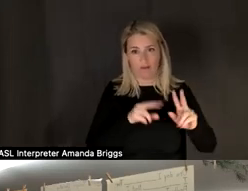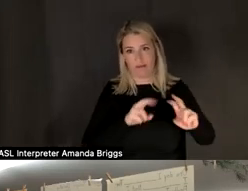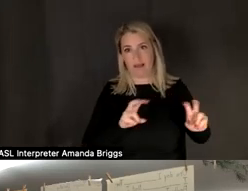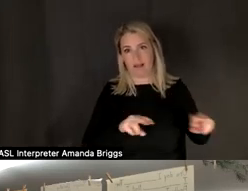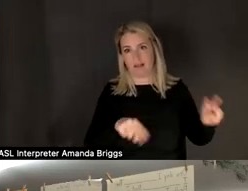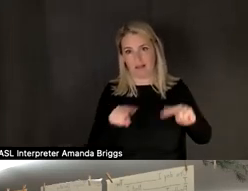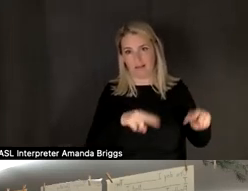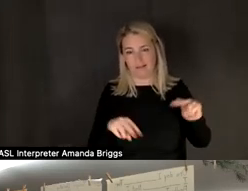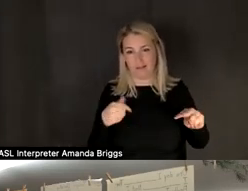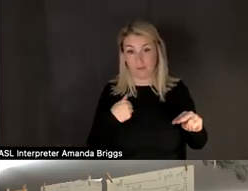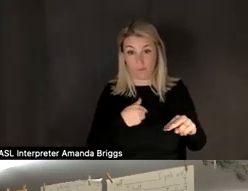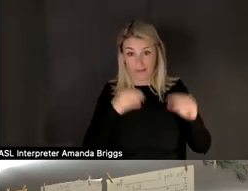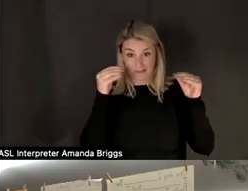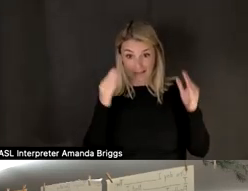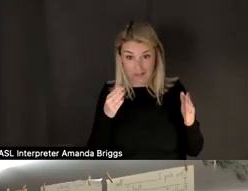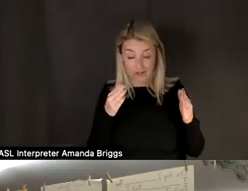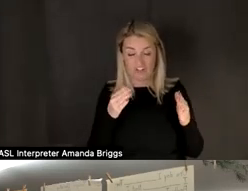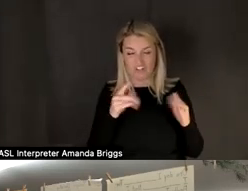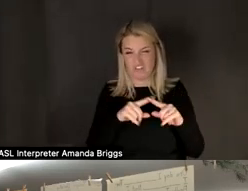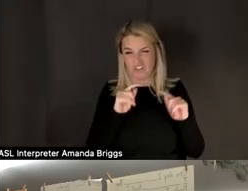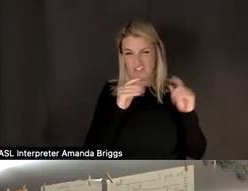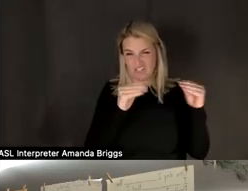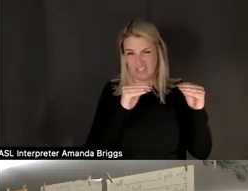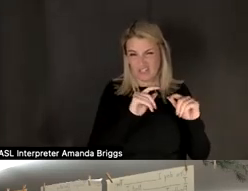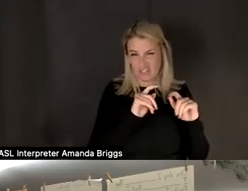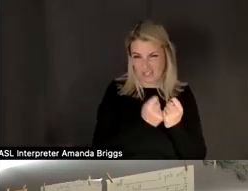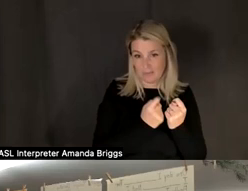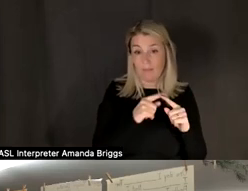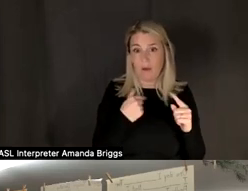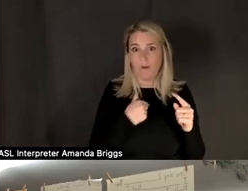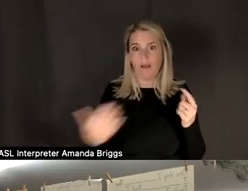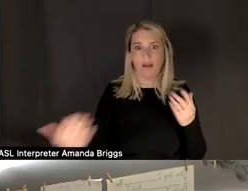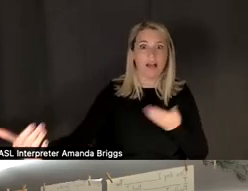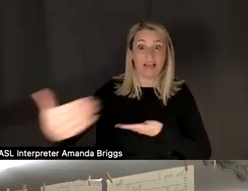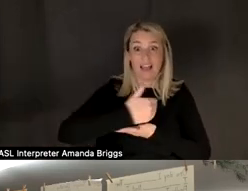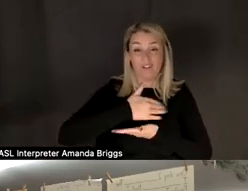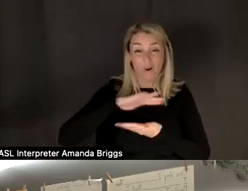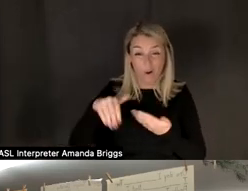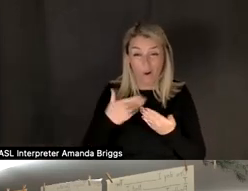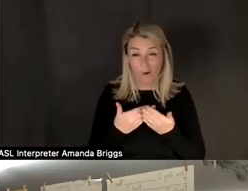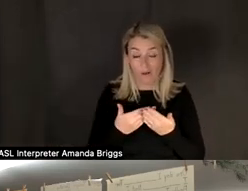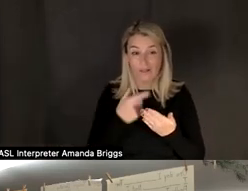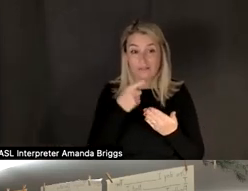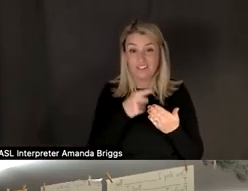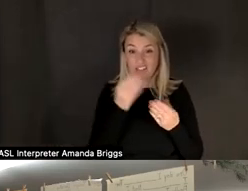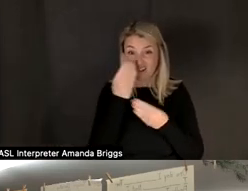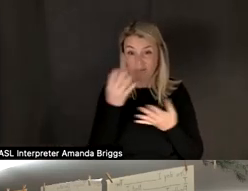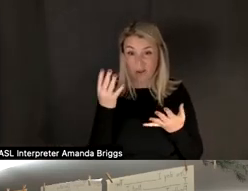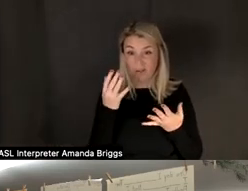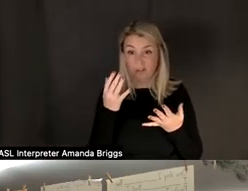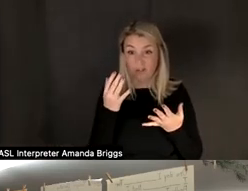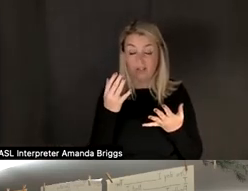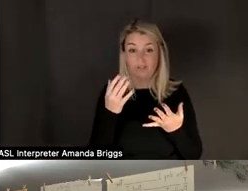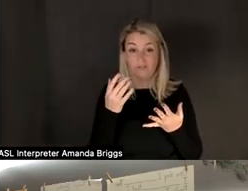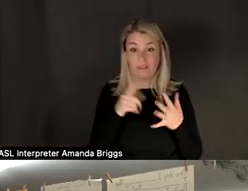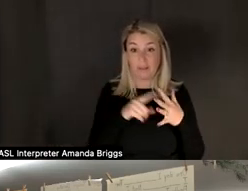teams, but this year we collected it all. So this information was actually really helpful for us at the beginning of the year because I emailed all the first